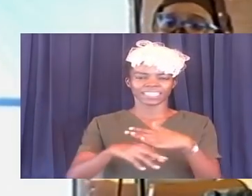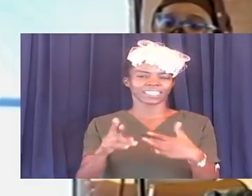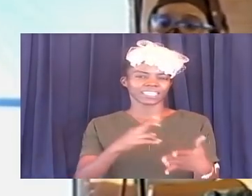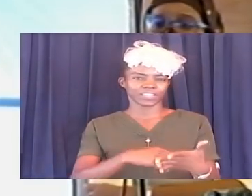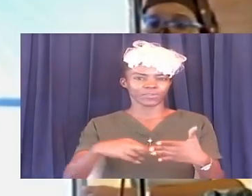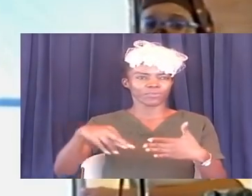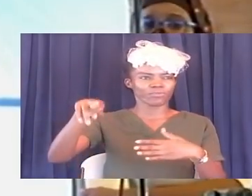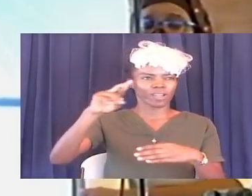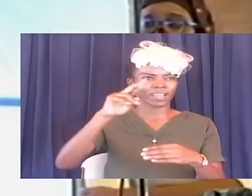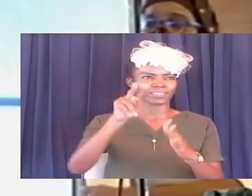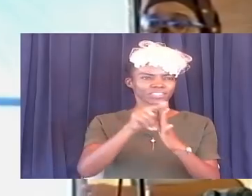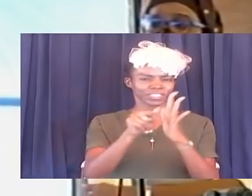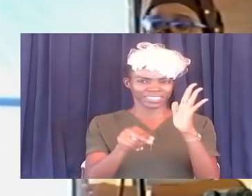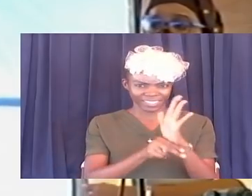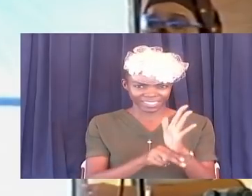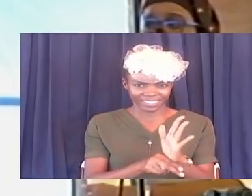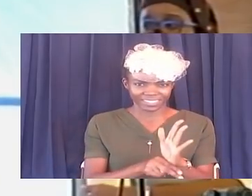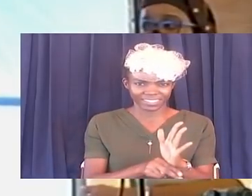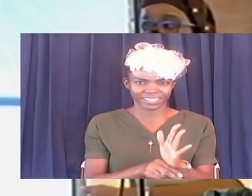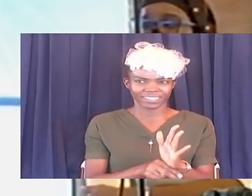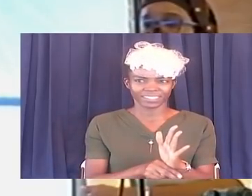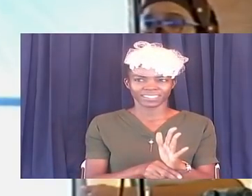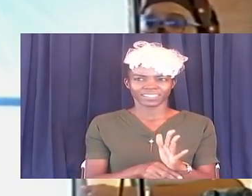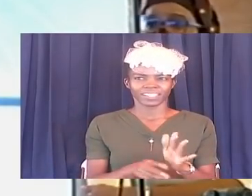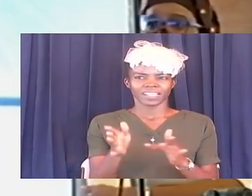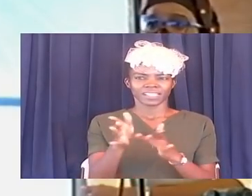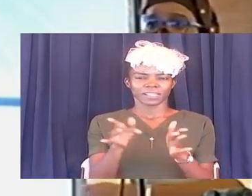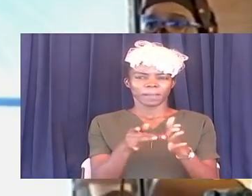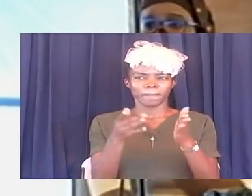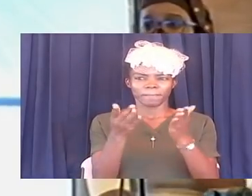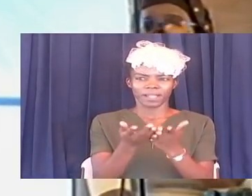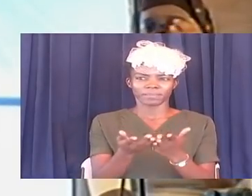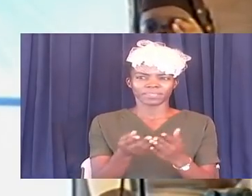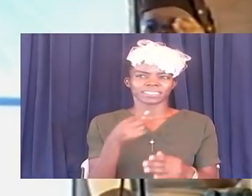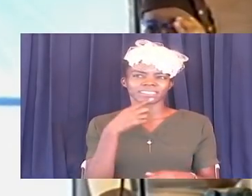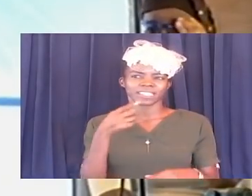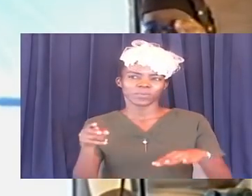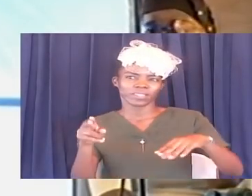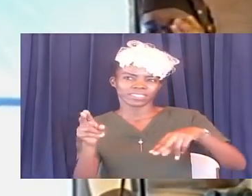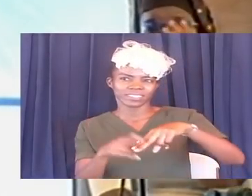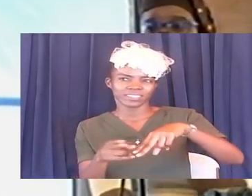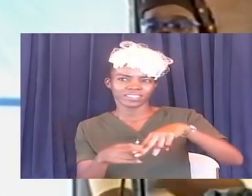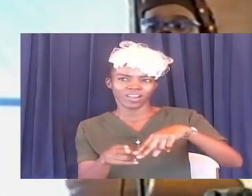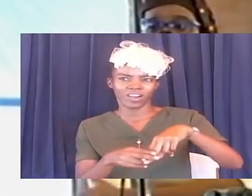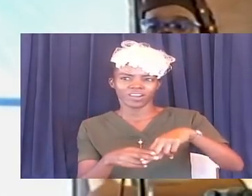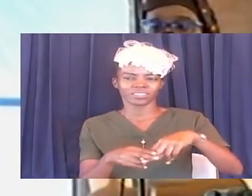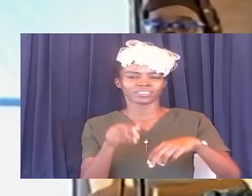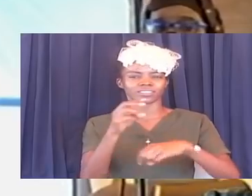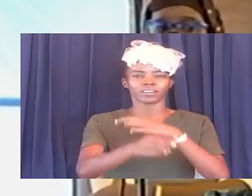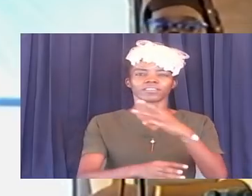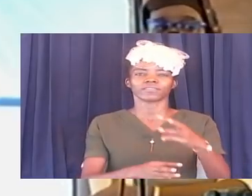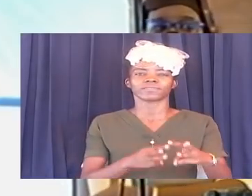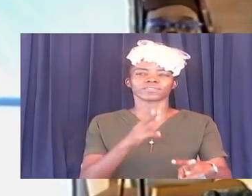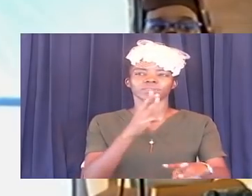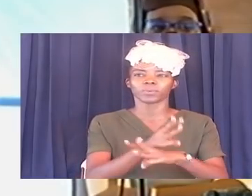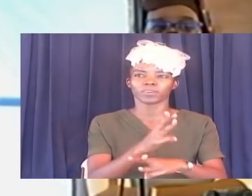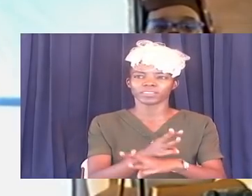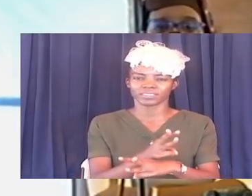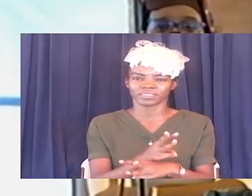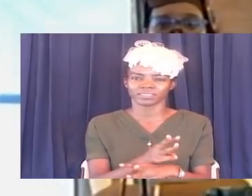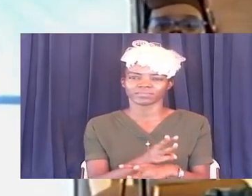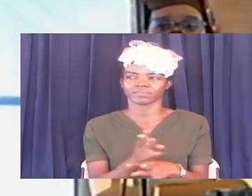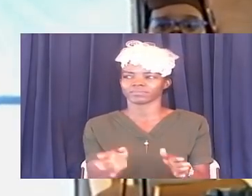the salt of the earth. We are the light of the world. Hallelujah. Praise the